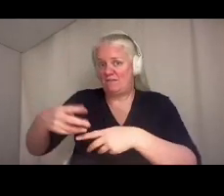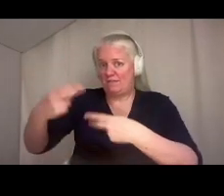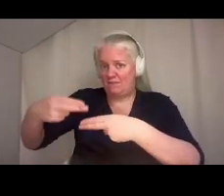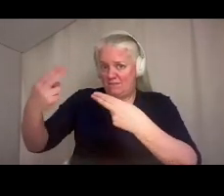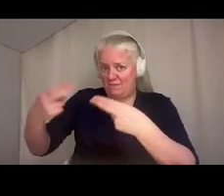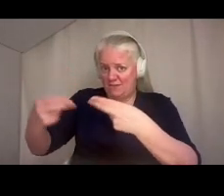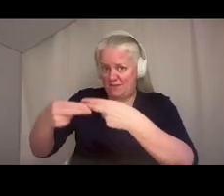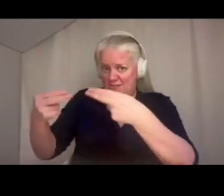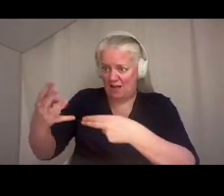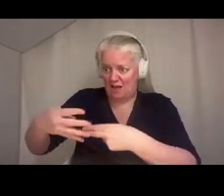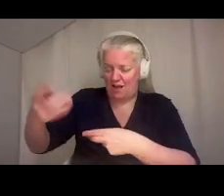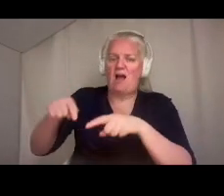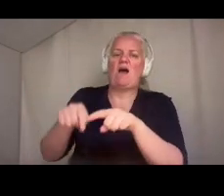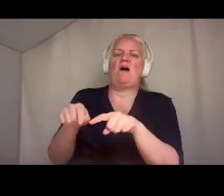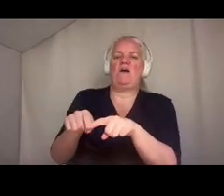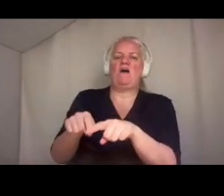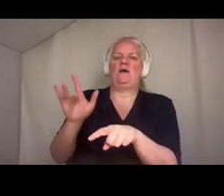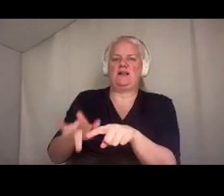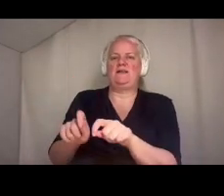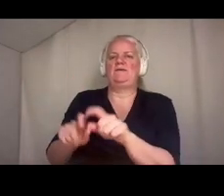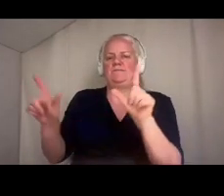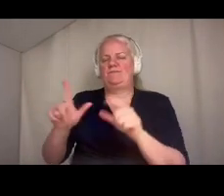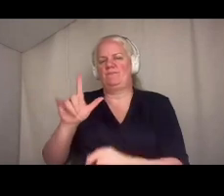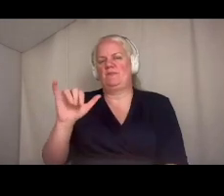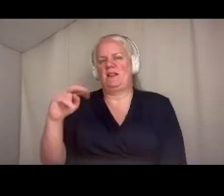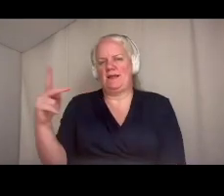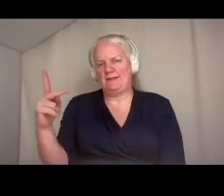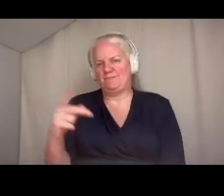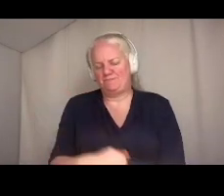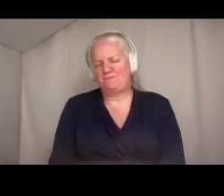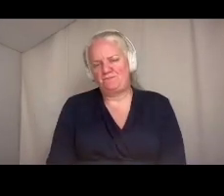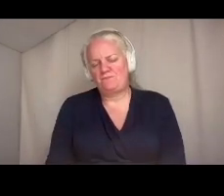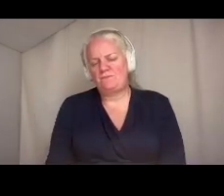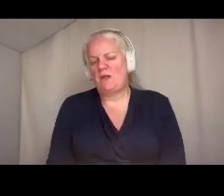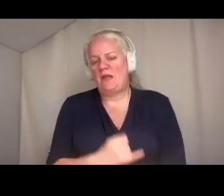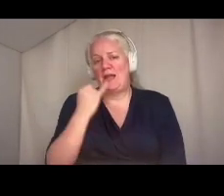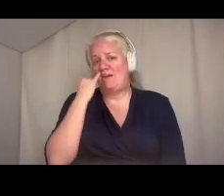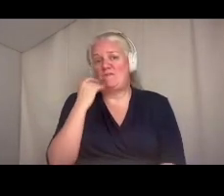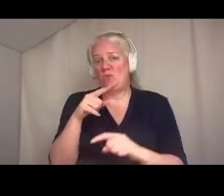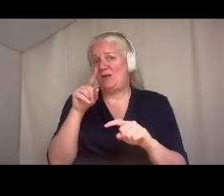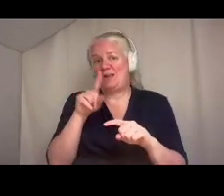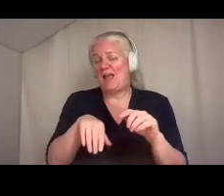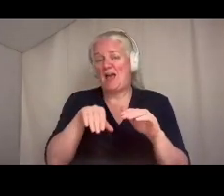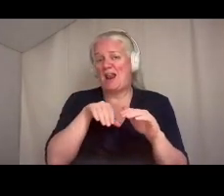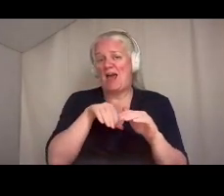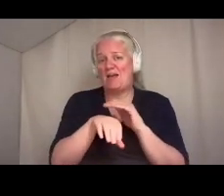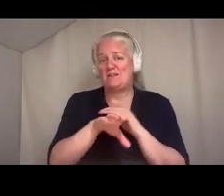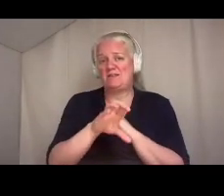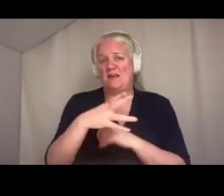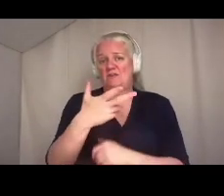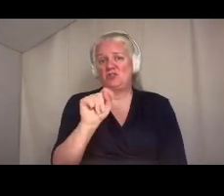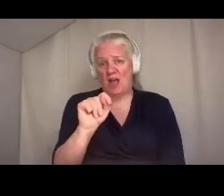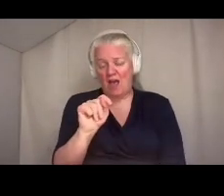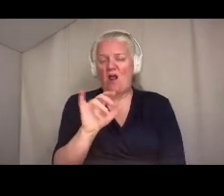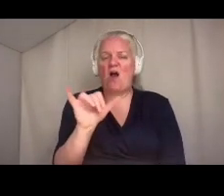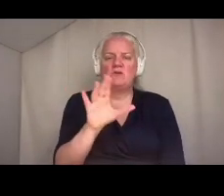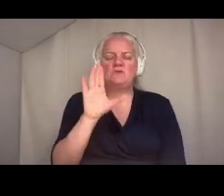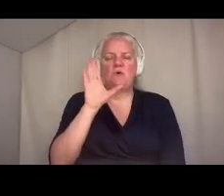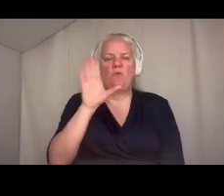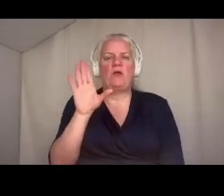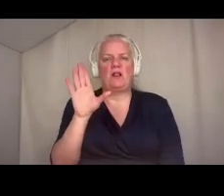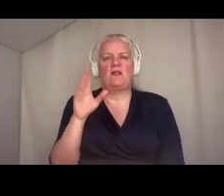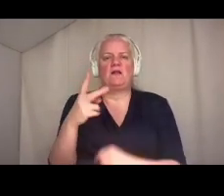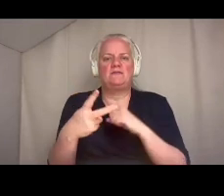not see it in the chat live or be able to access it in the chat, it is going to be saved